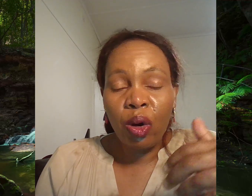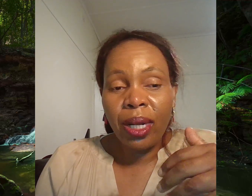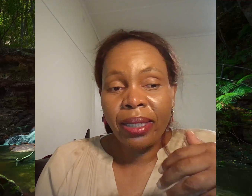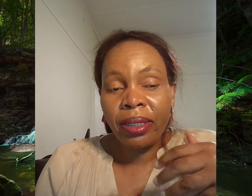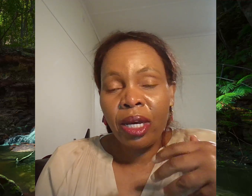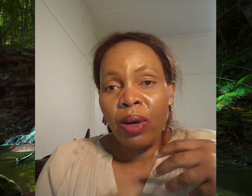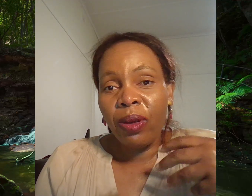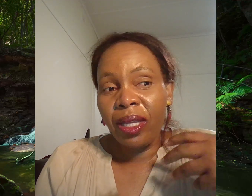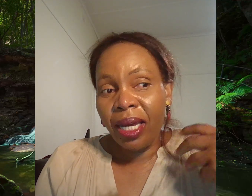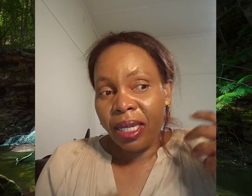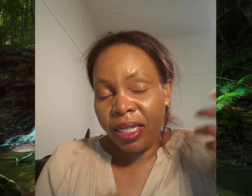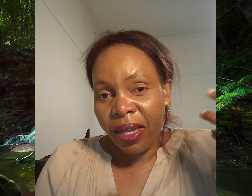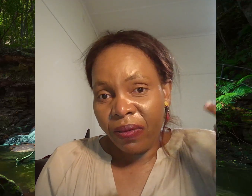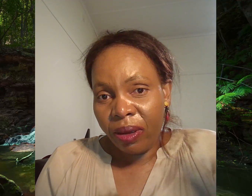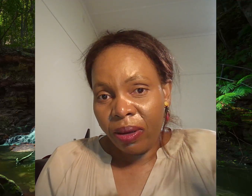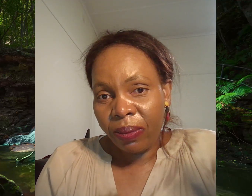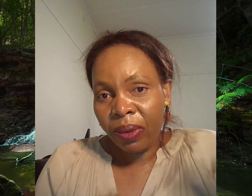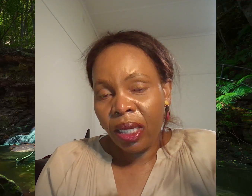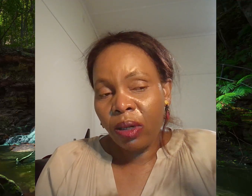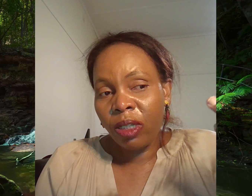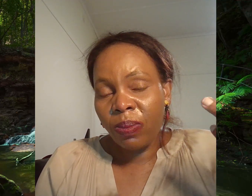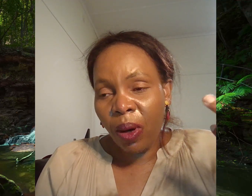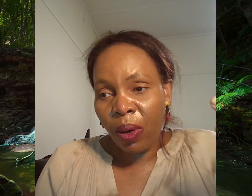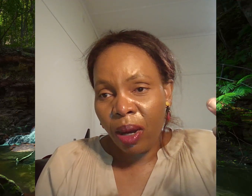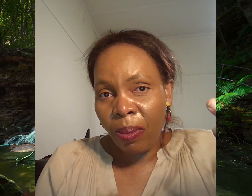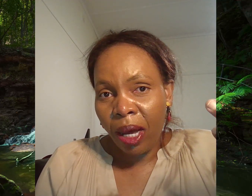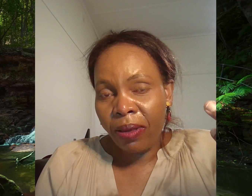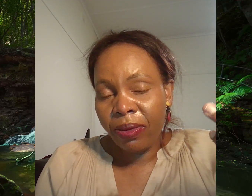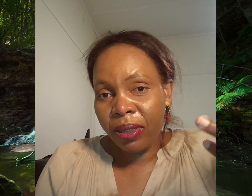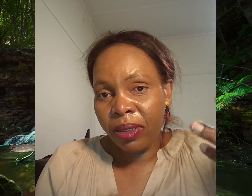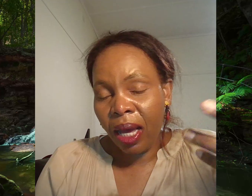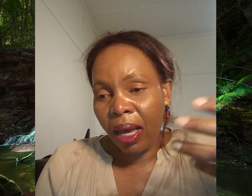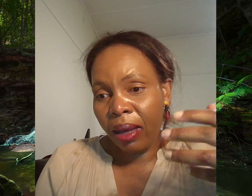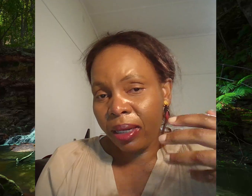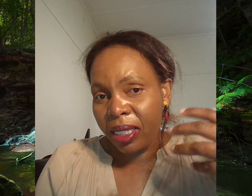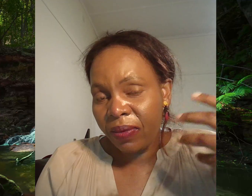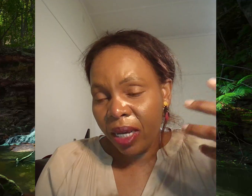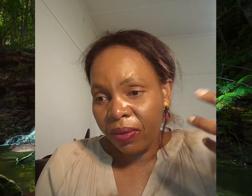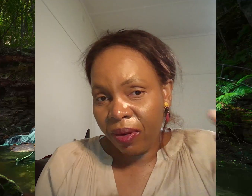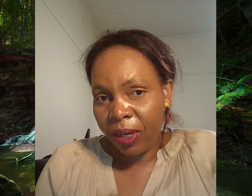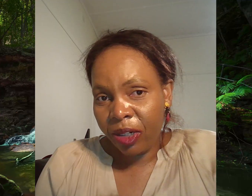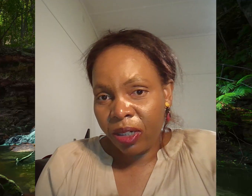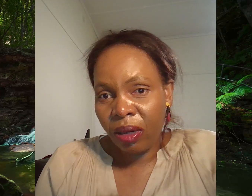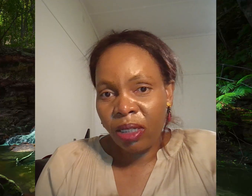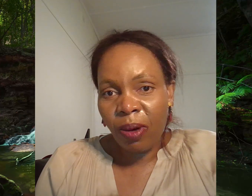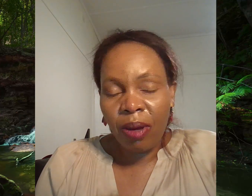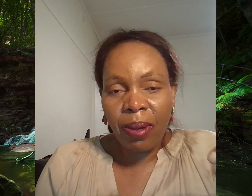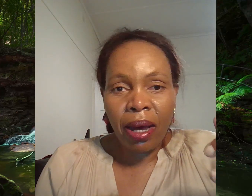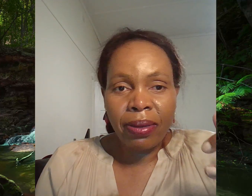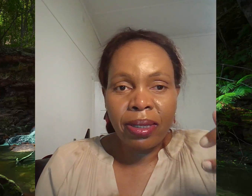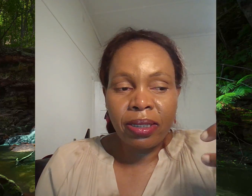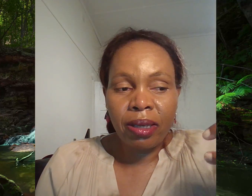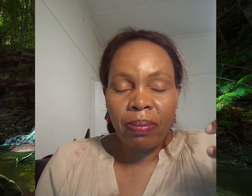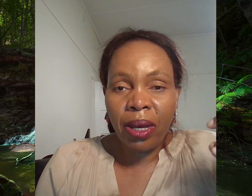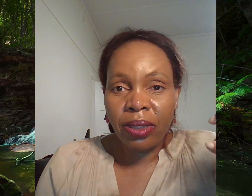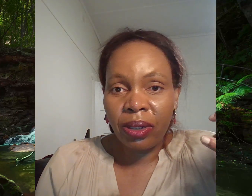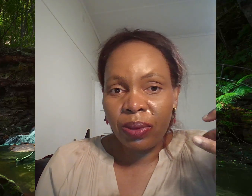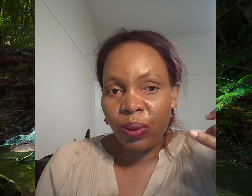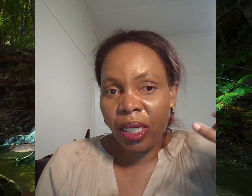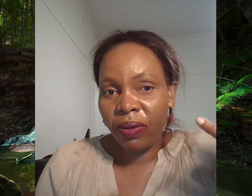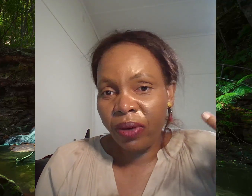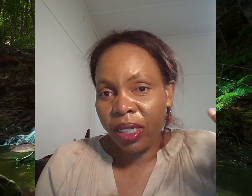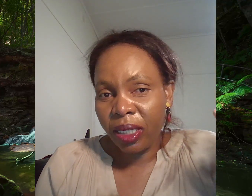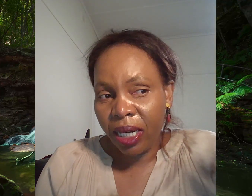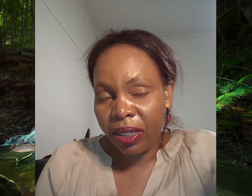we know that within that interview, he spoke about this classified information and spoke about this person